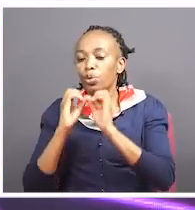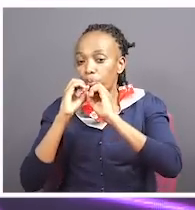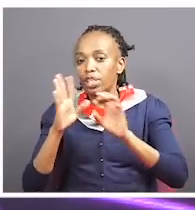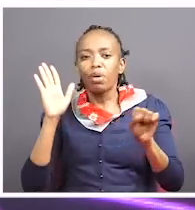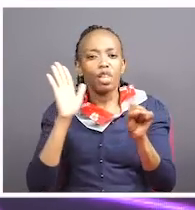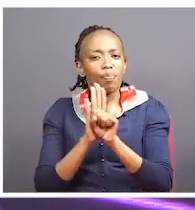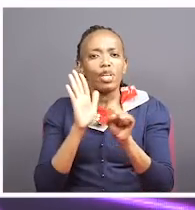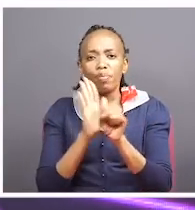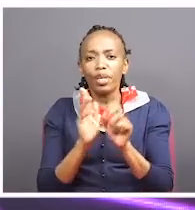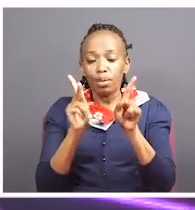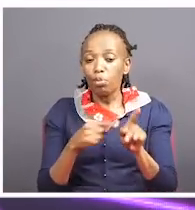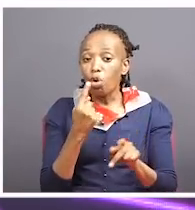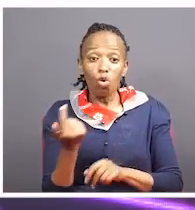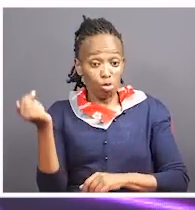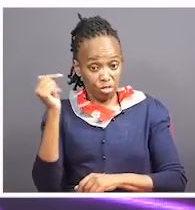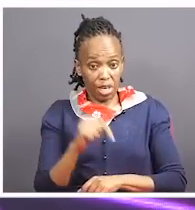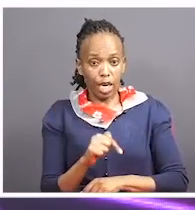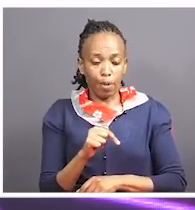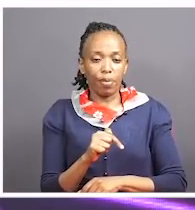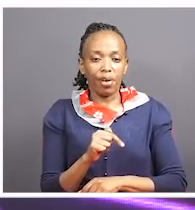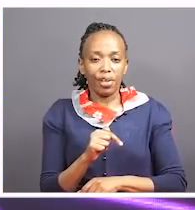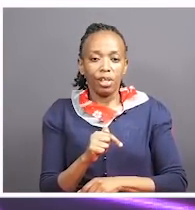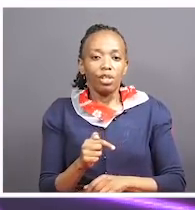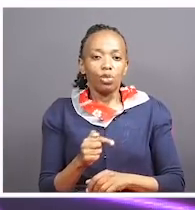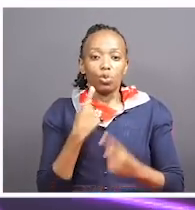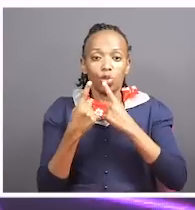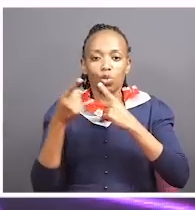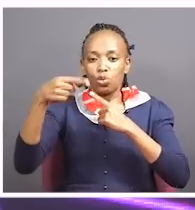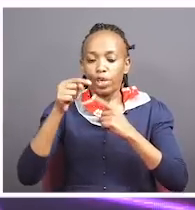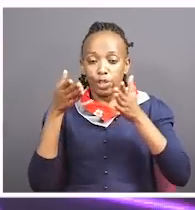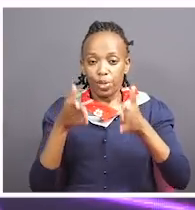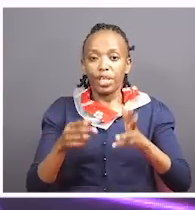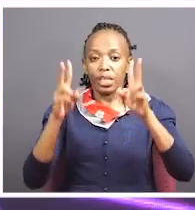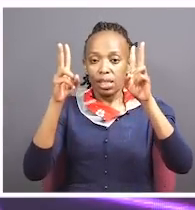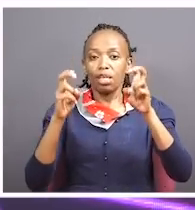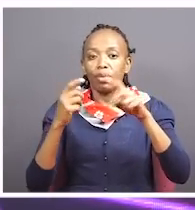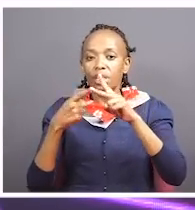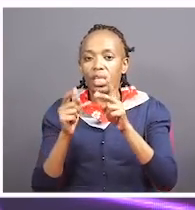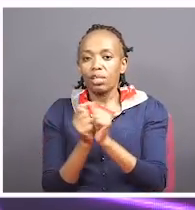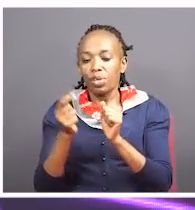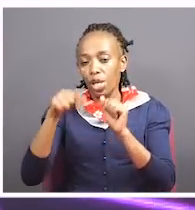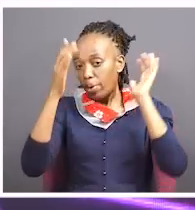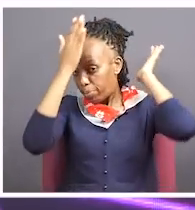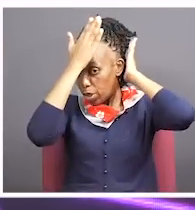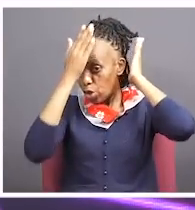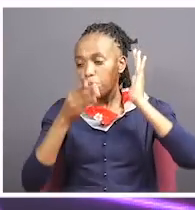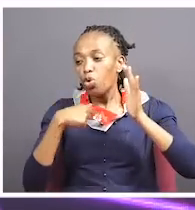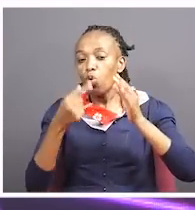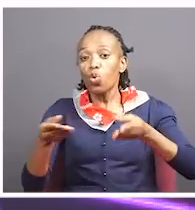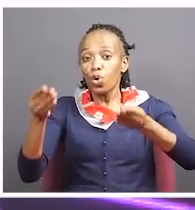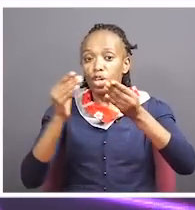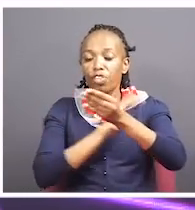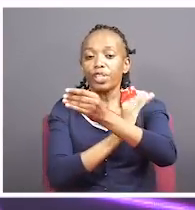by the many, many people who have come to speak to us on this theme, starting with our bishop, who gave